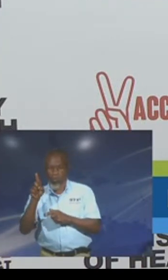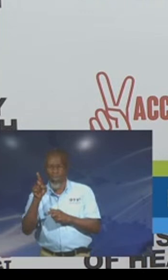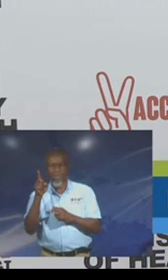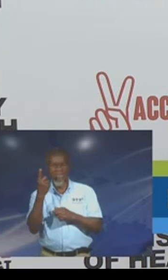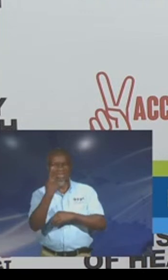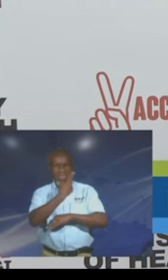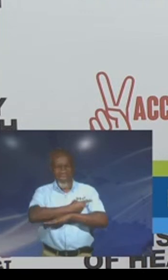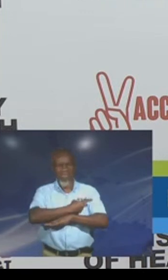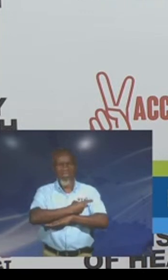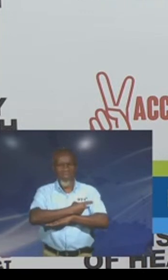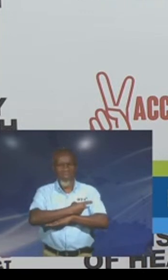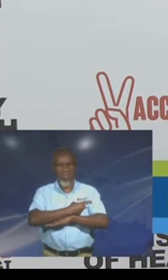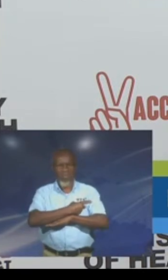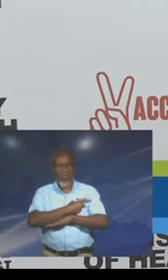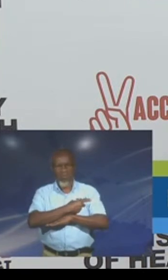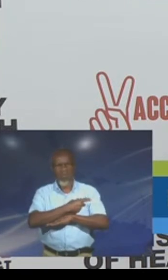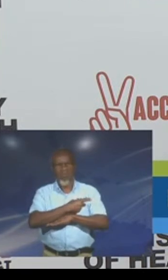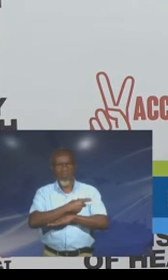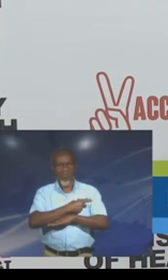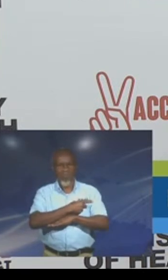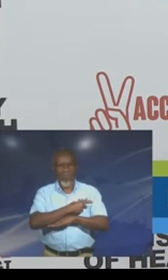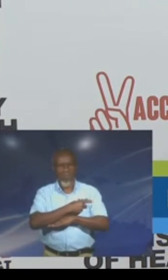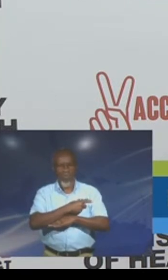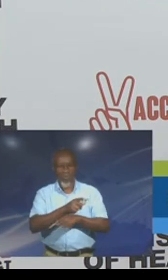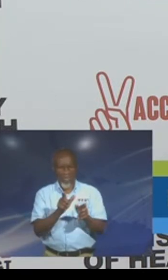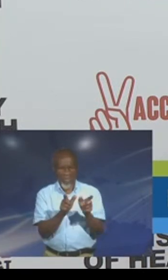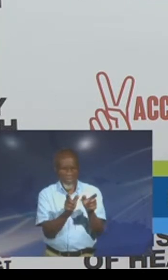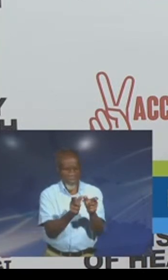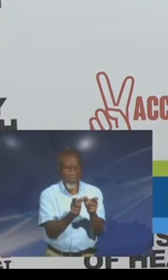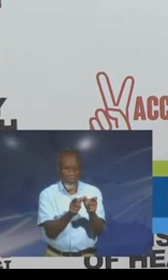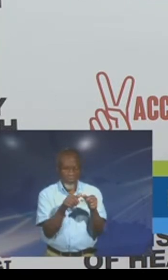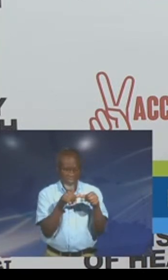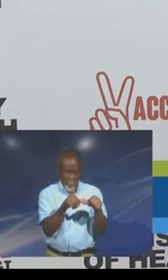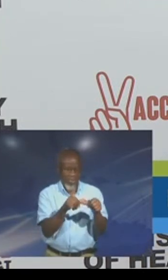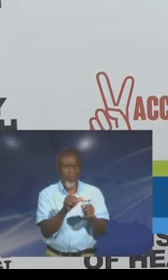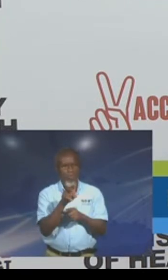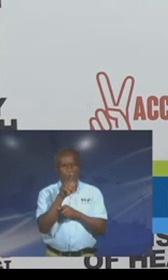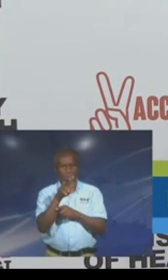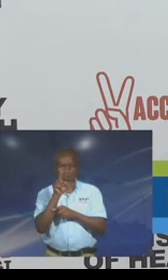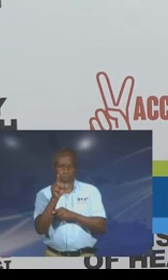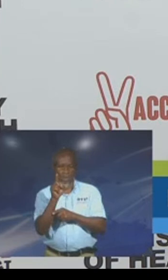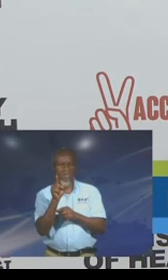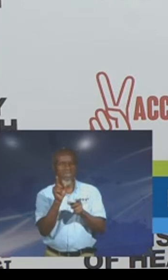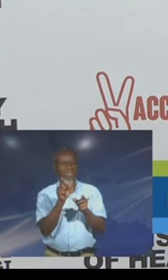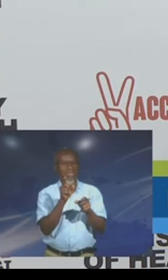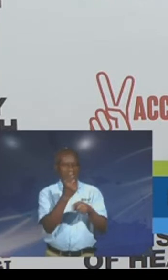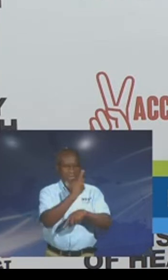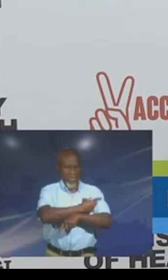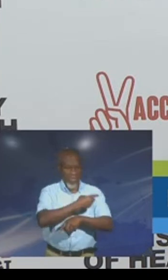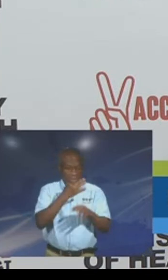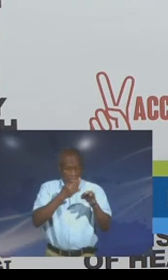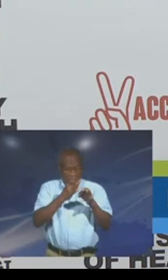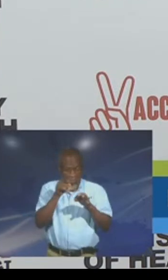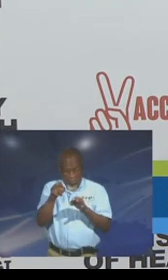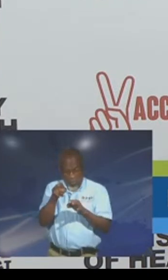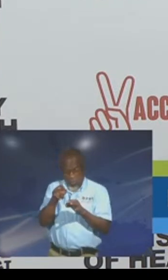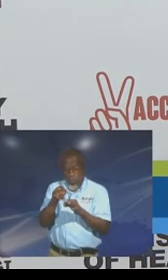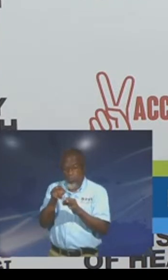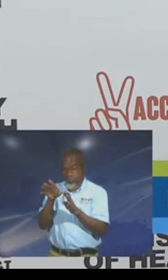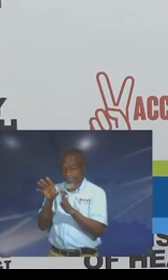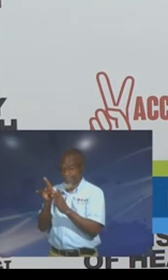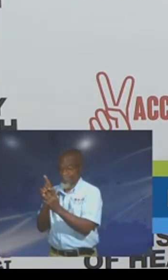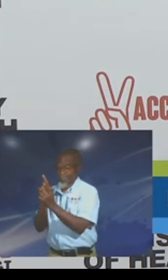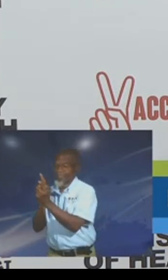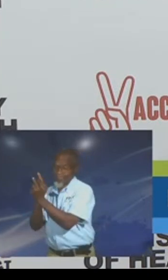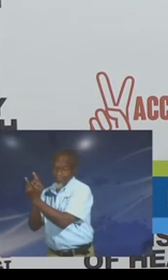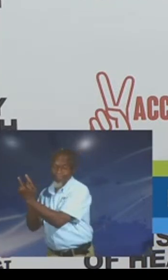be approximately 21 days. If you are a very close contact of a known case, generally